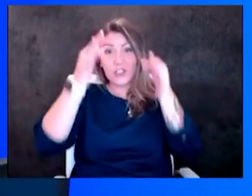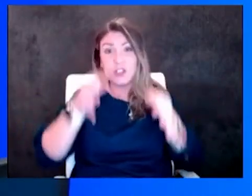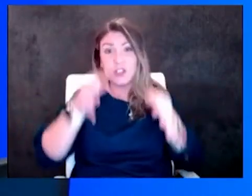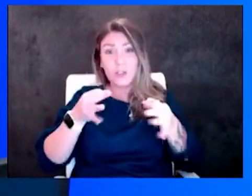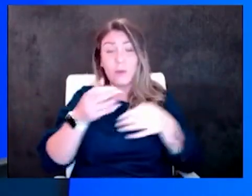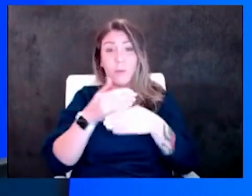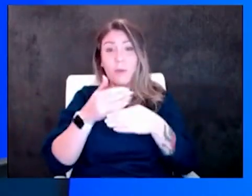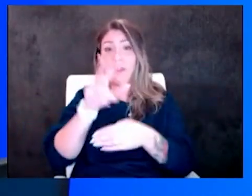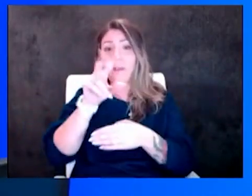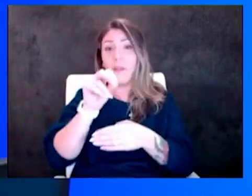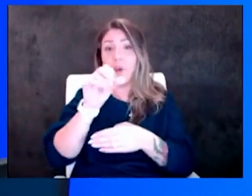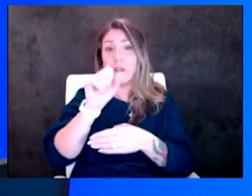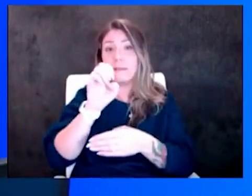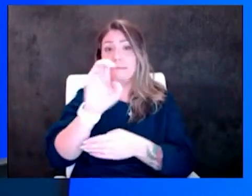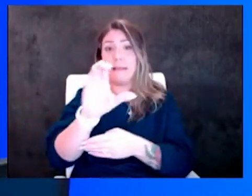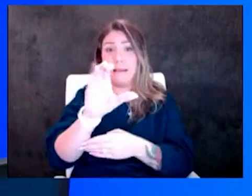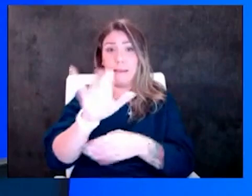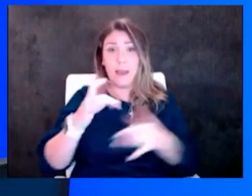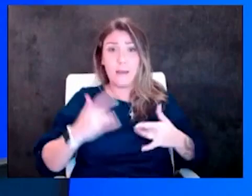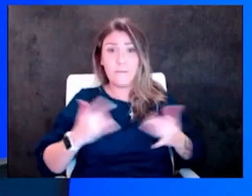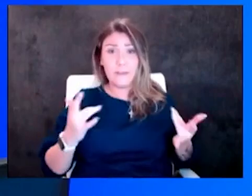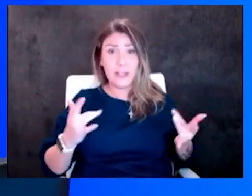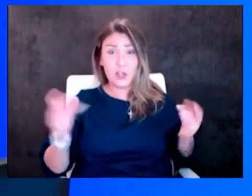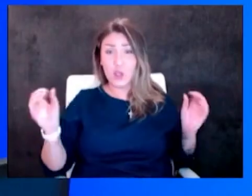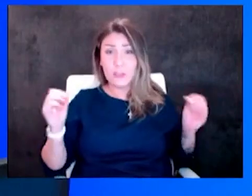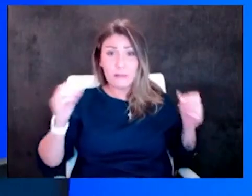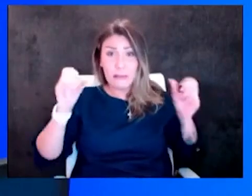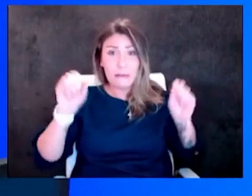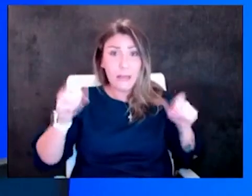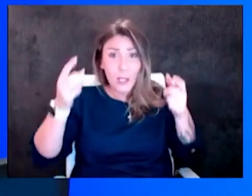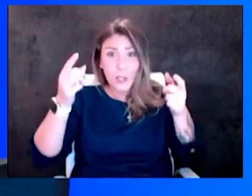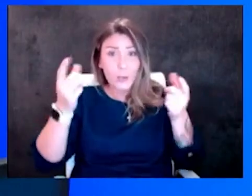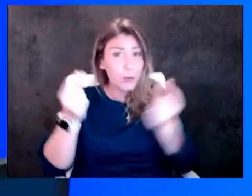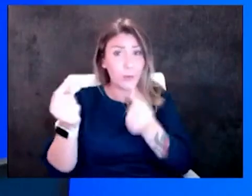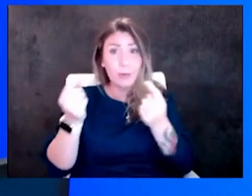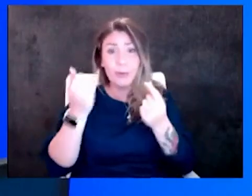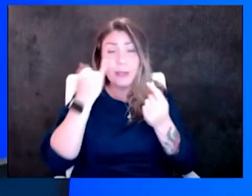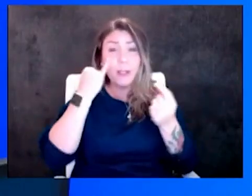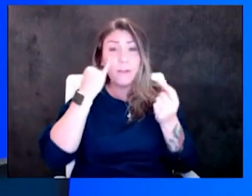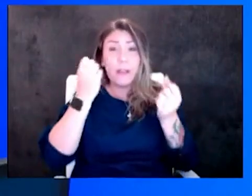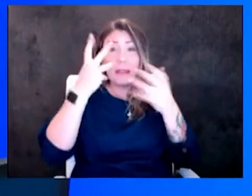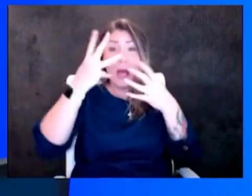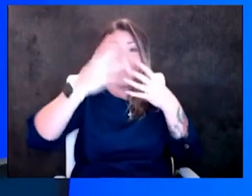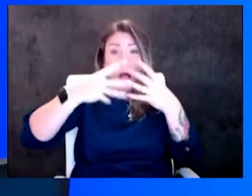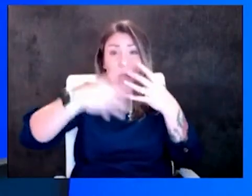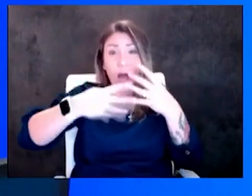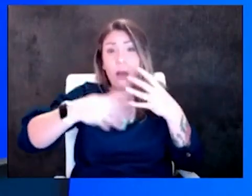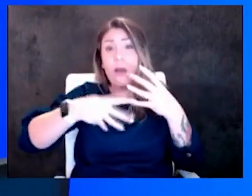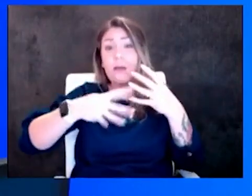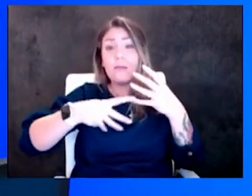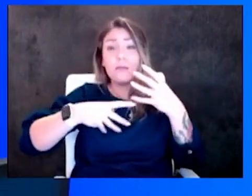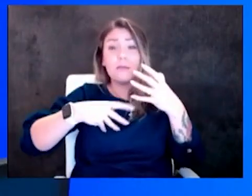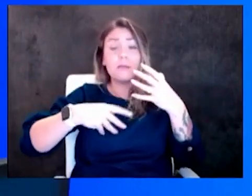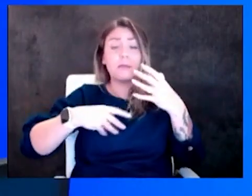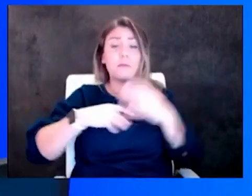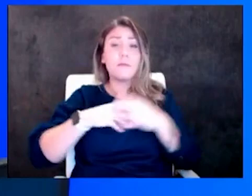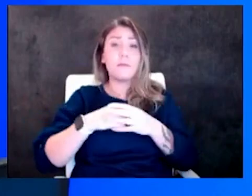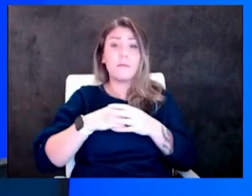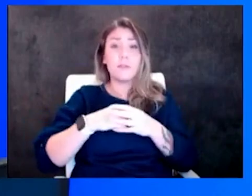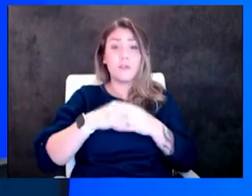of the event. There's nothing you can do about it. If it spills a lot of blood, you will lose